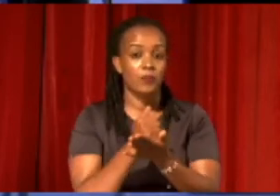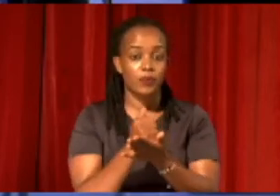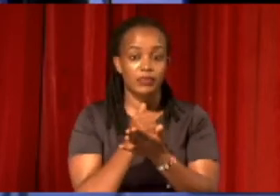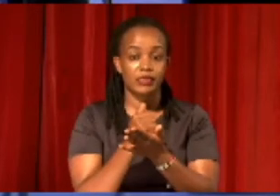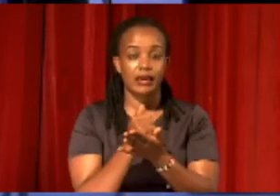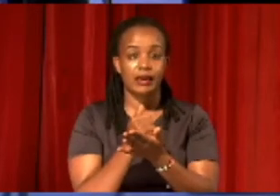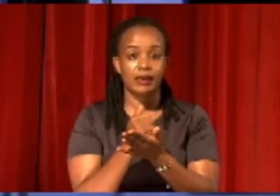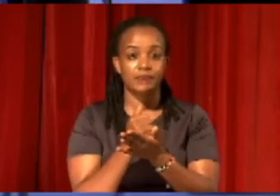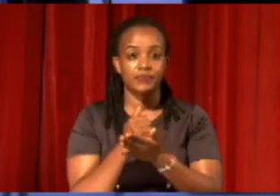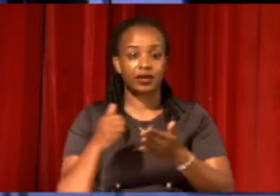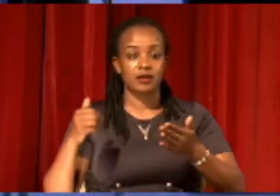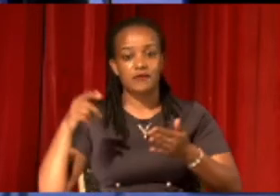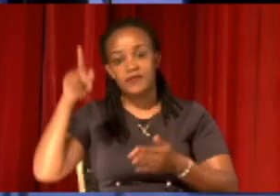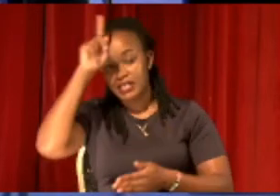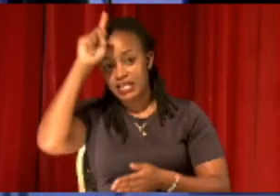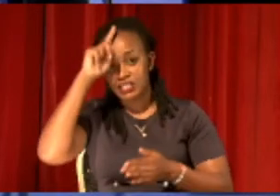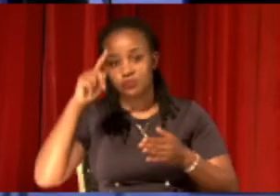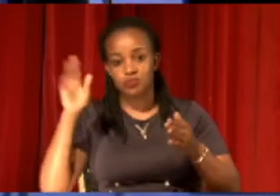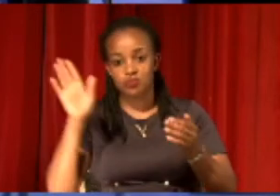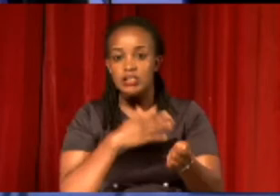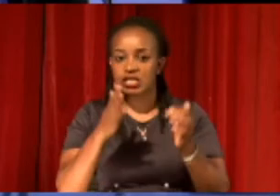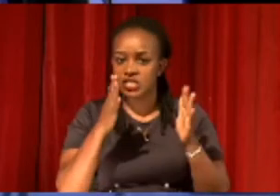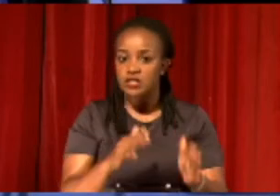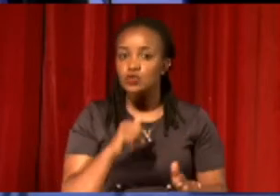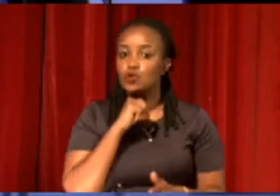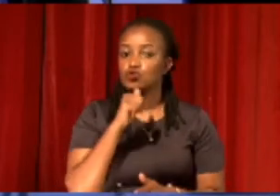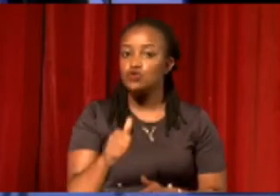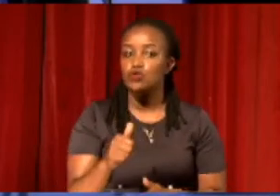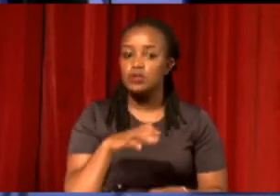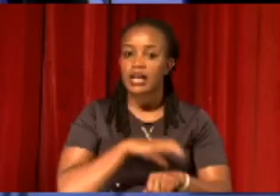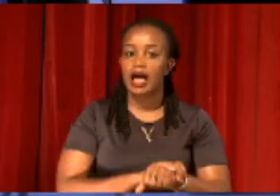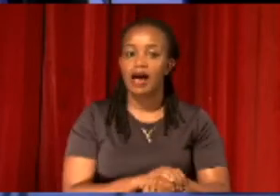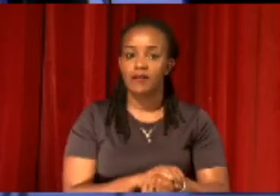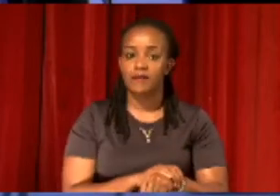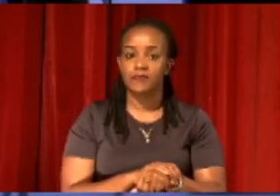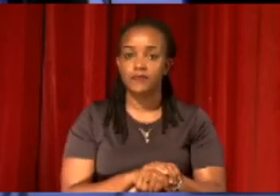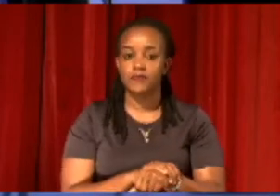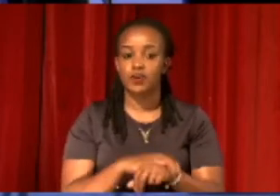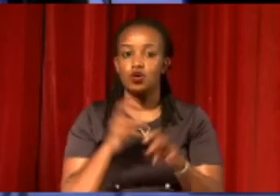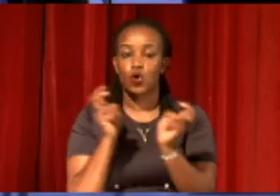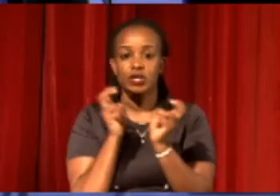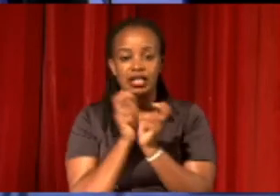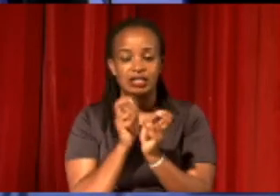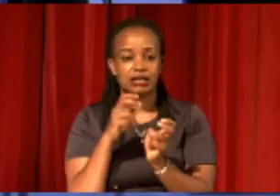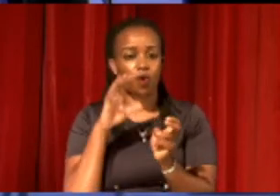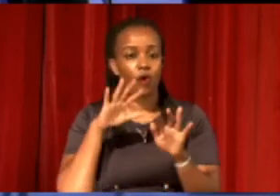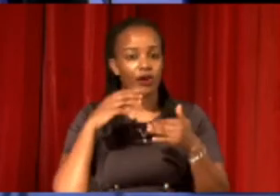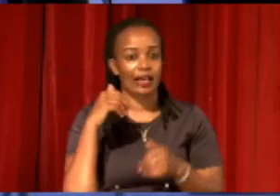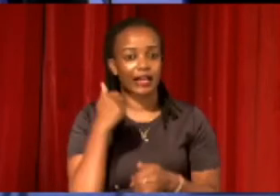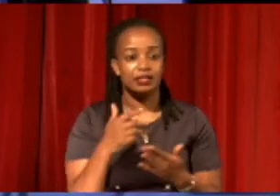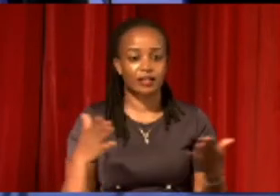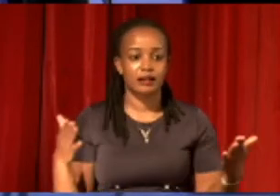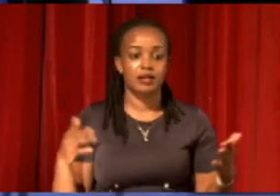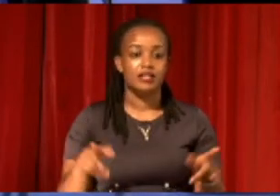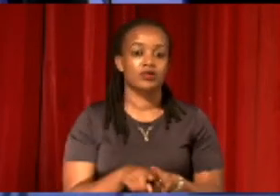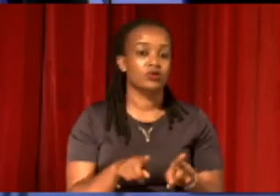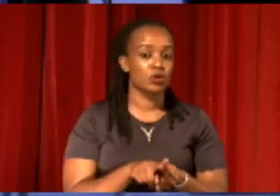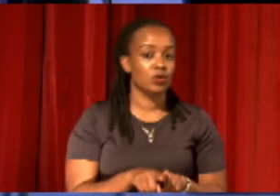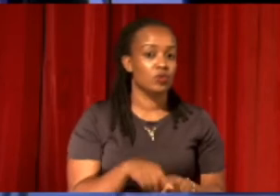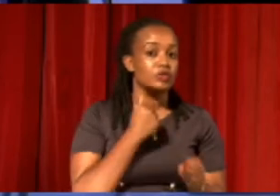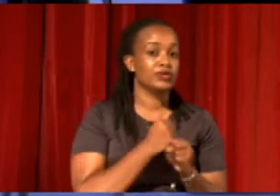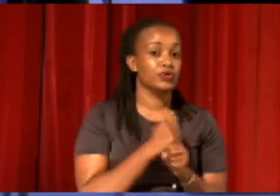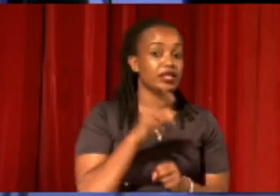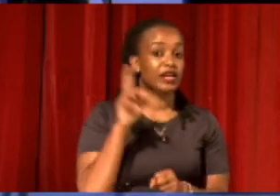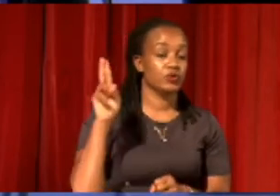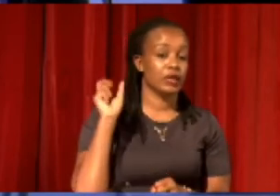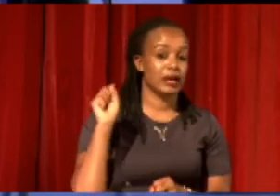networks, and to also be able to bring them and connect with the system. Yes, and we are also going to be running the USSD, like I said earlier on,